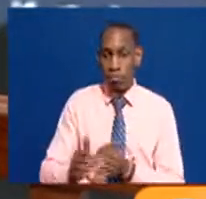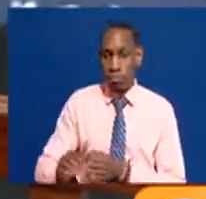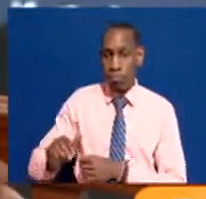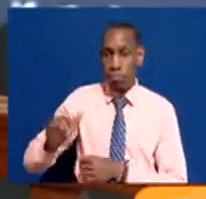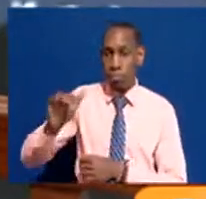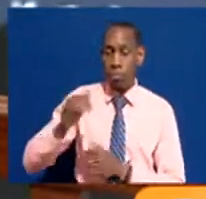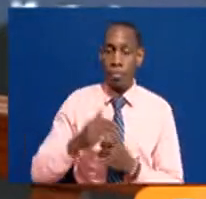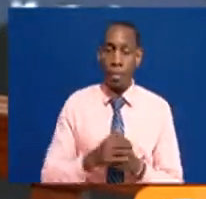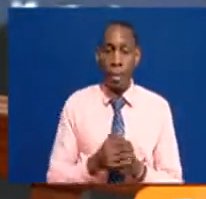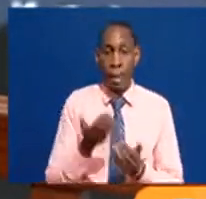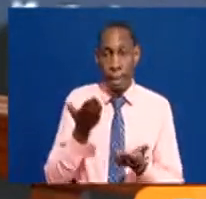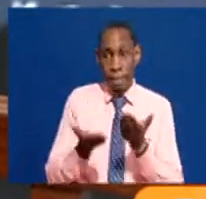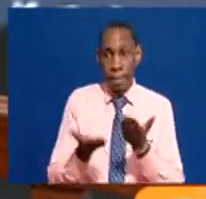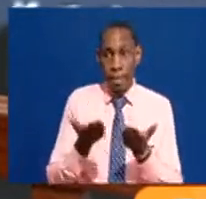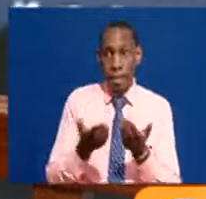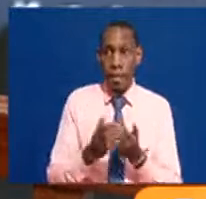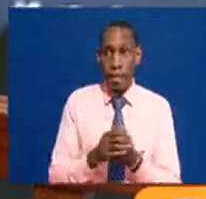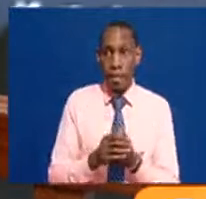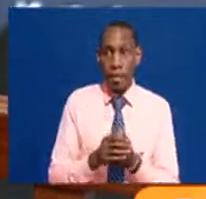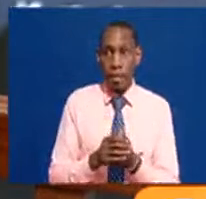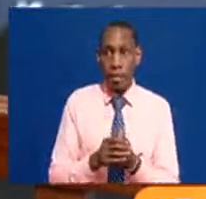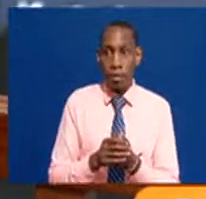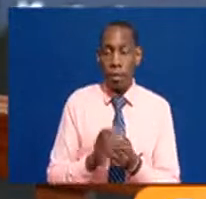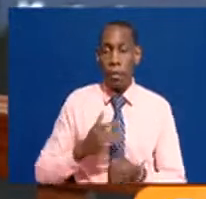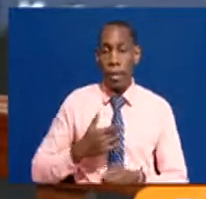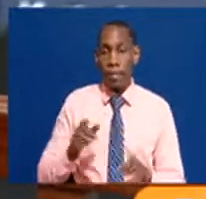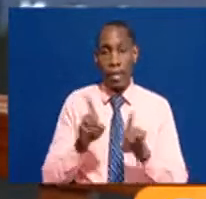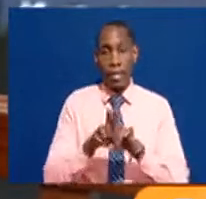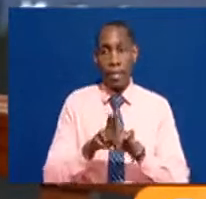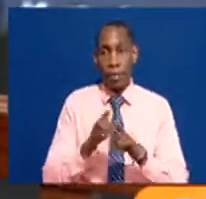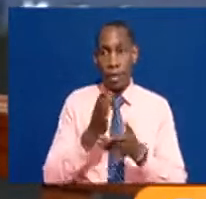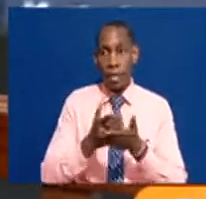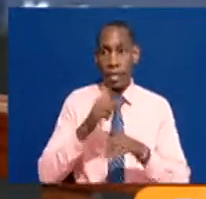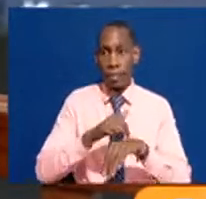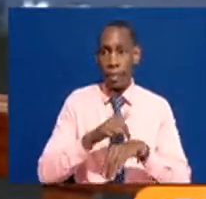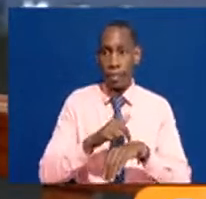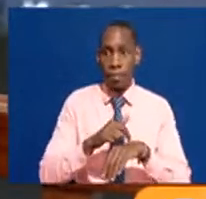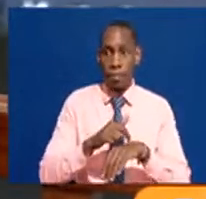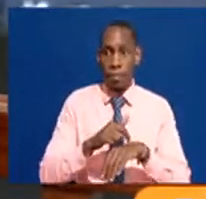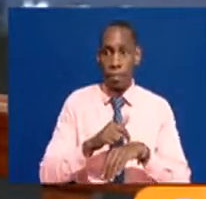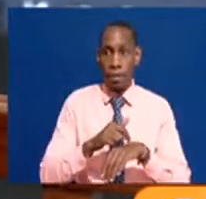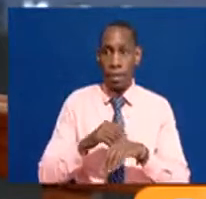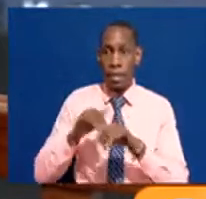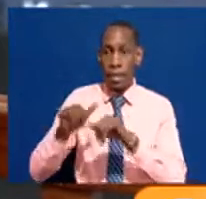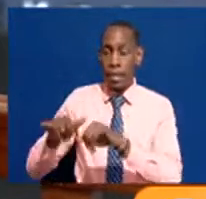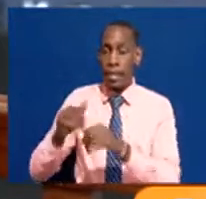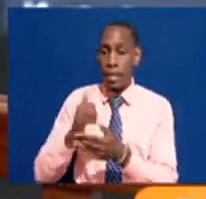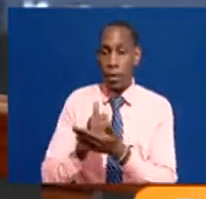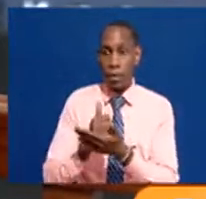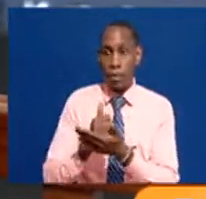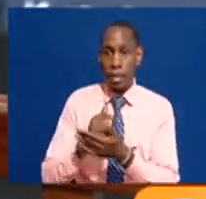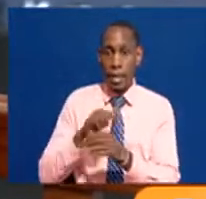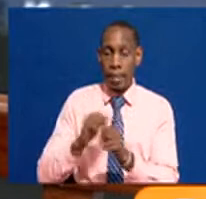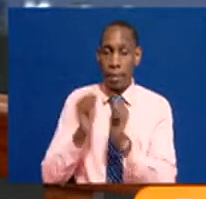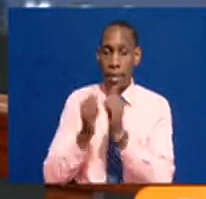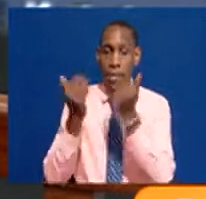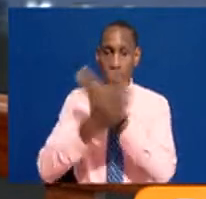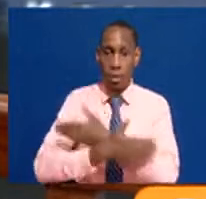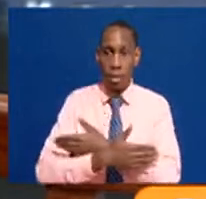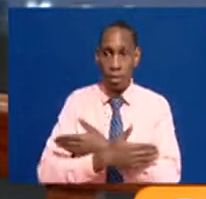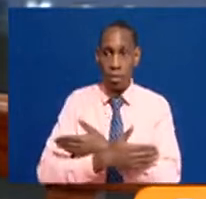So maybe they felt the same. Mm-hmm. There's a time also that I could stay in the office, 10 o'clock.